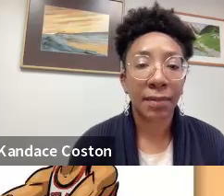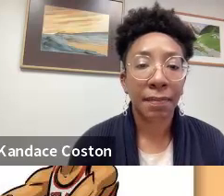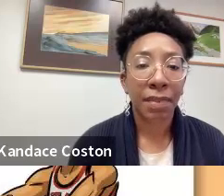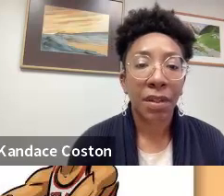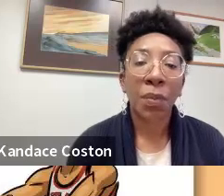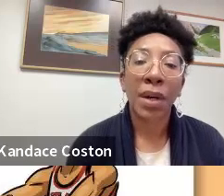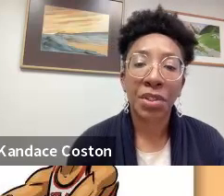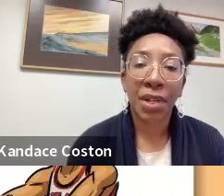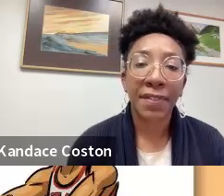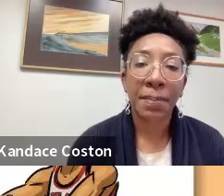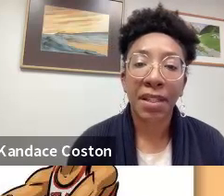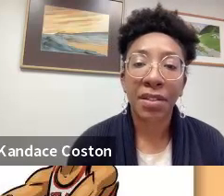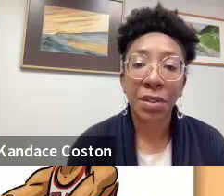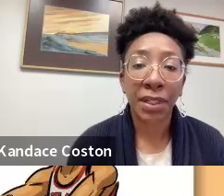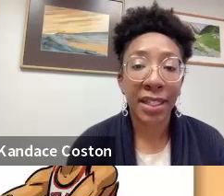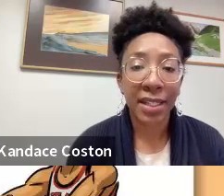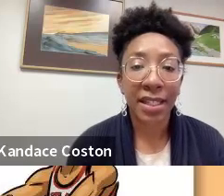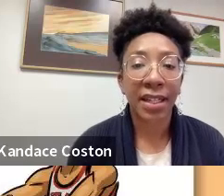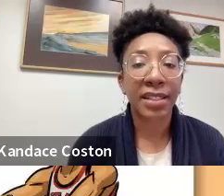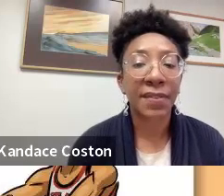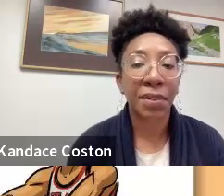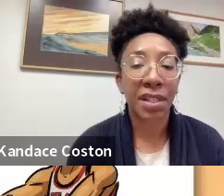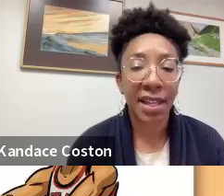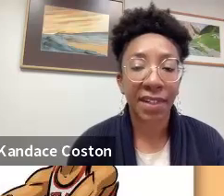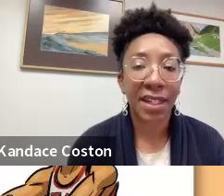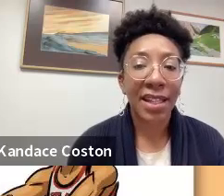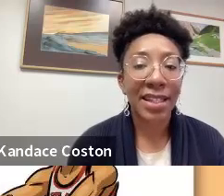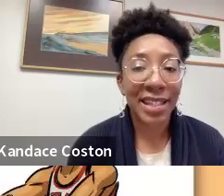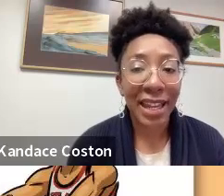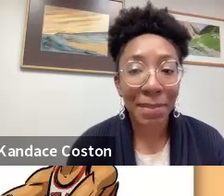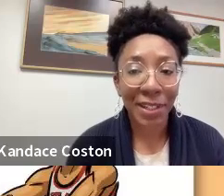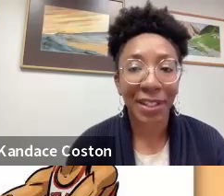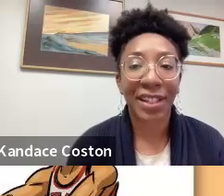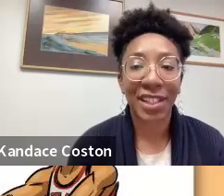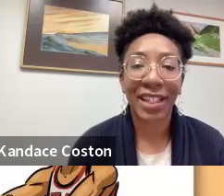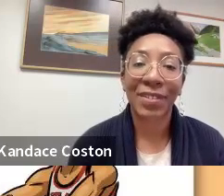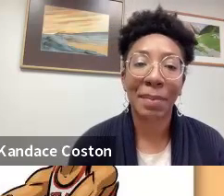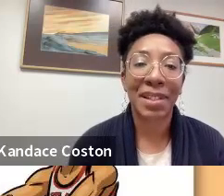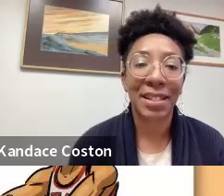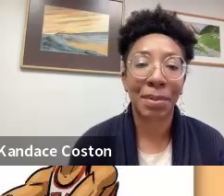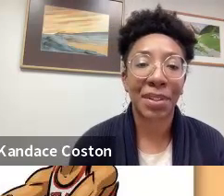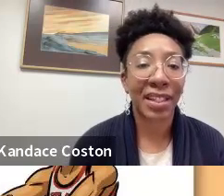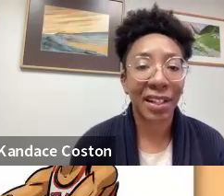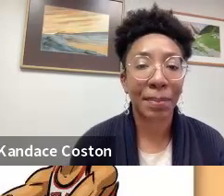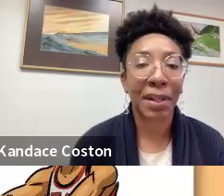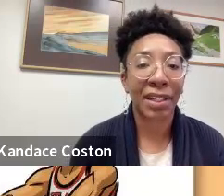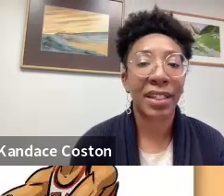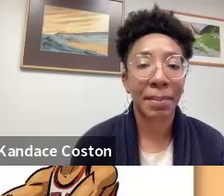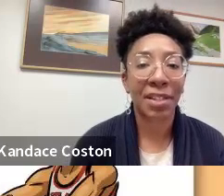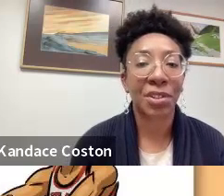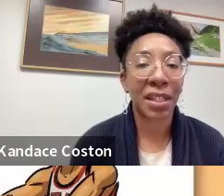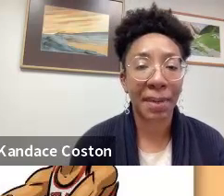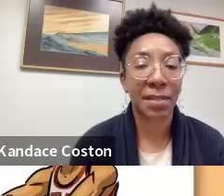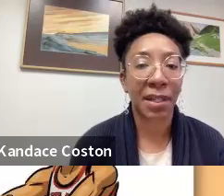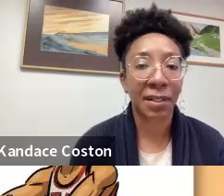community. Watt was drafted by the New York Knicks in 1947, the same year that Jackie Robinson broke the color barrier